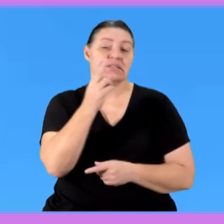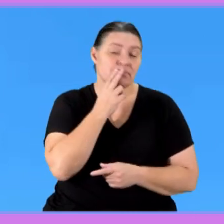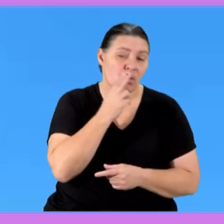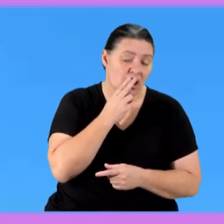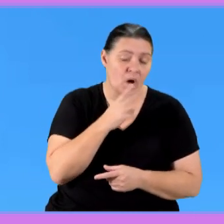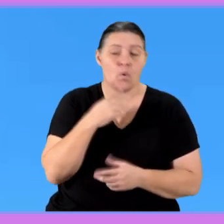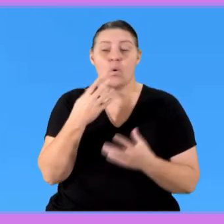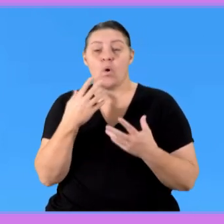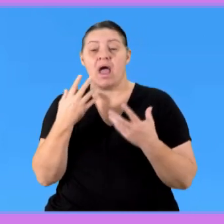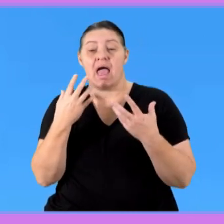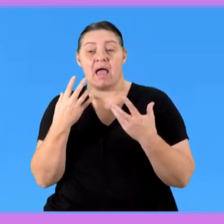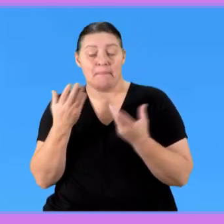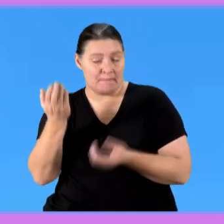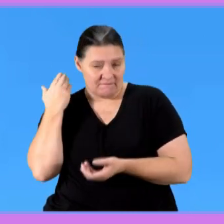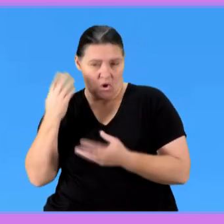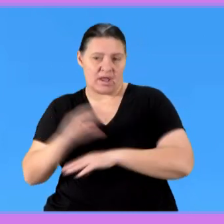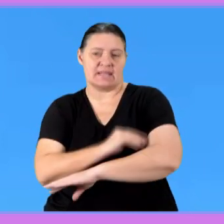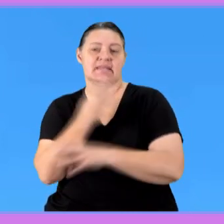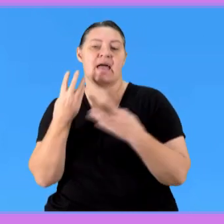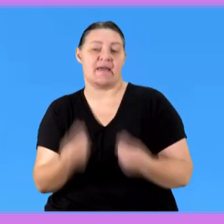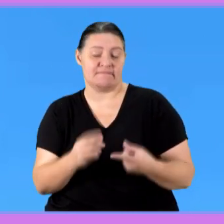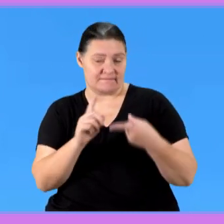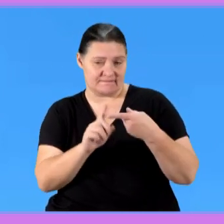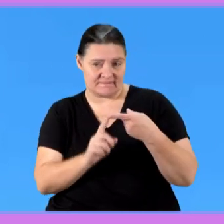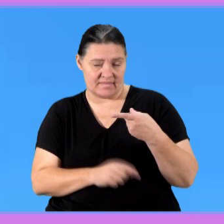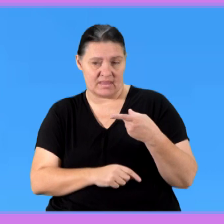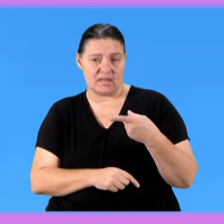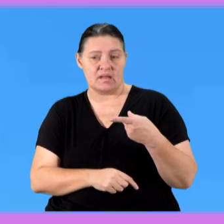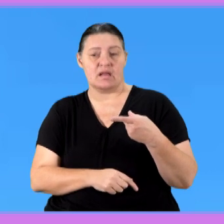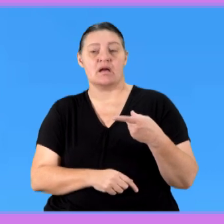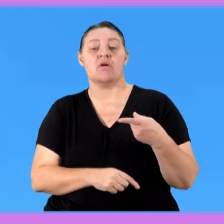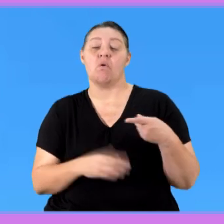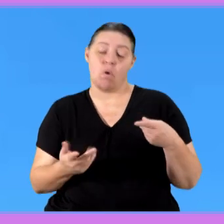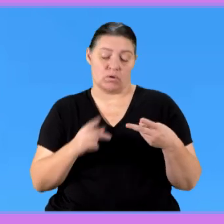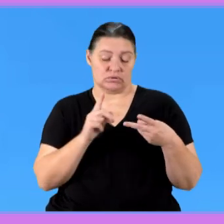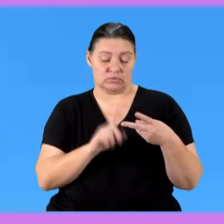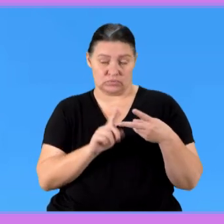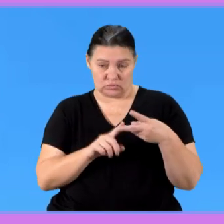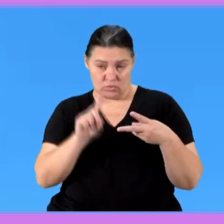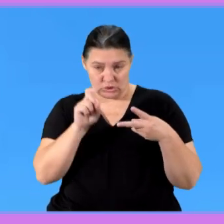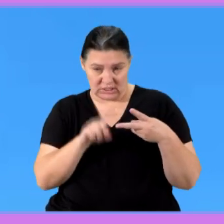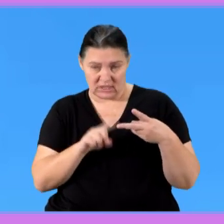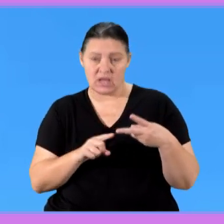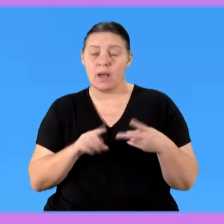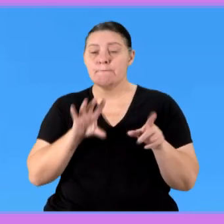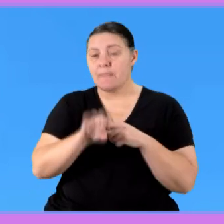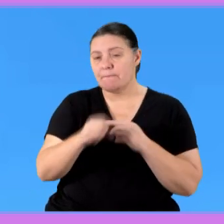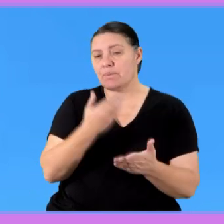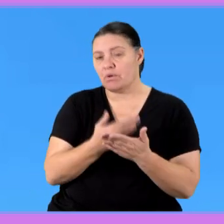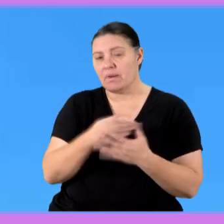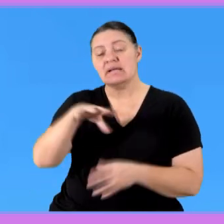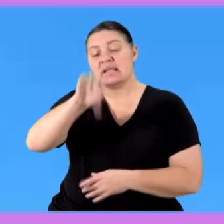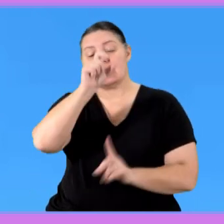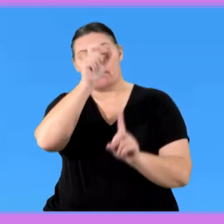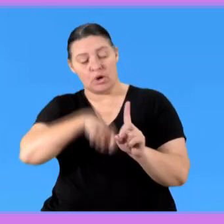be a smoker who has or has had cancer. That's the first question. Then question number 2, determine the